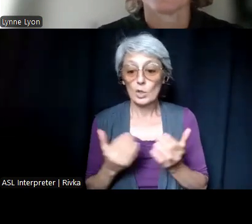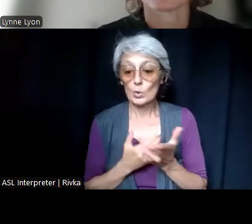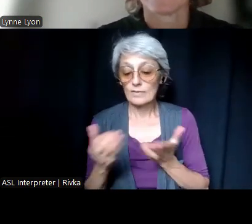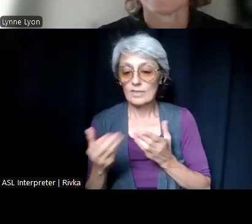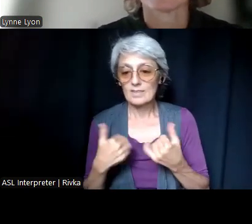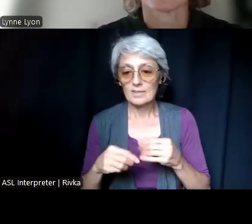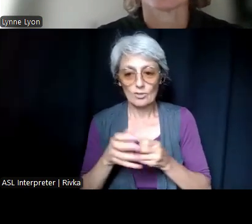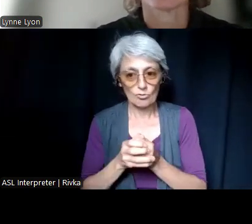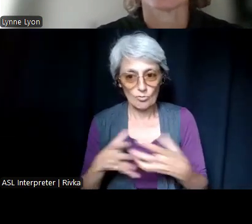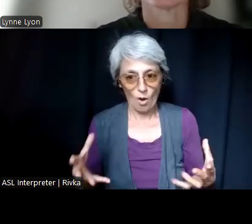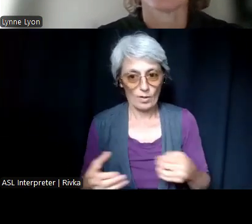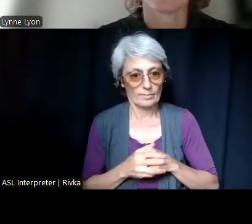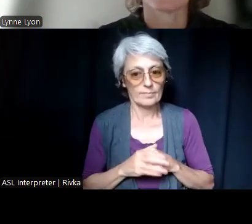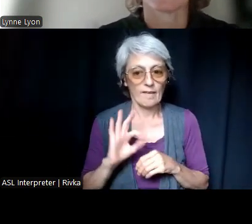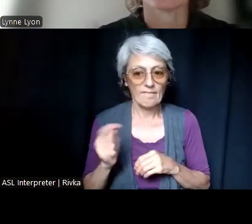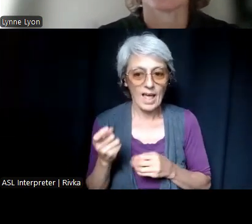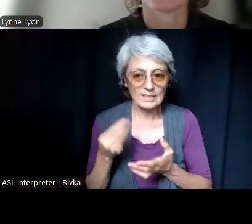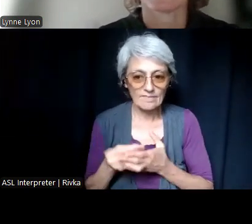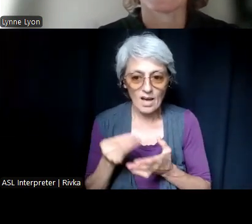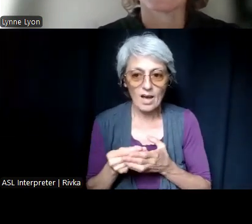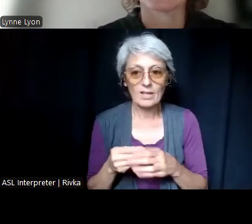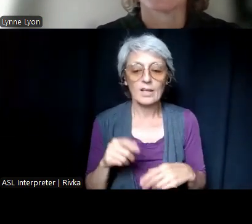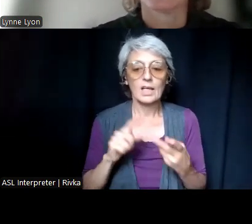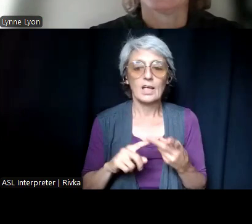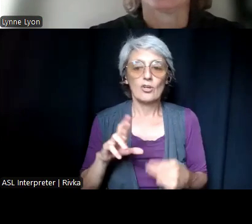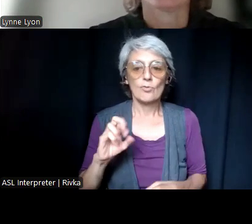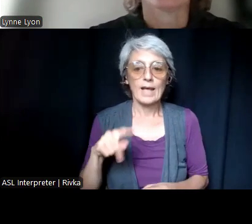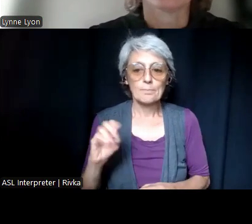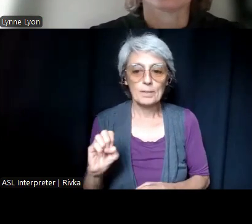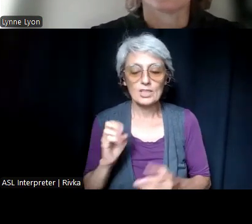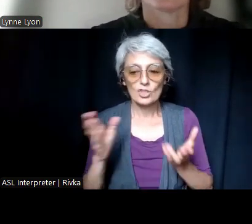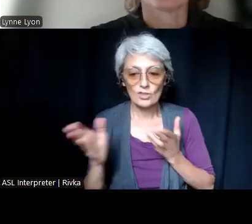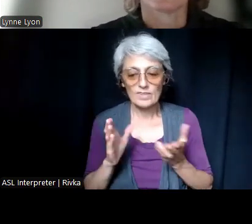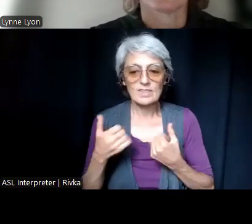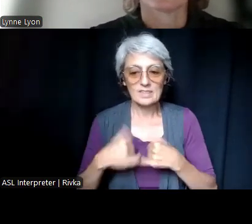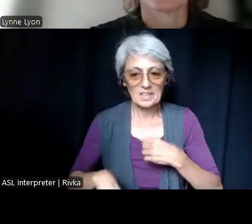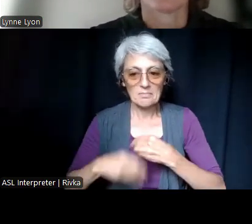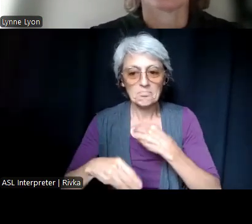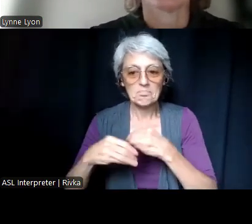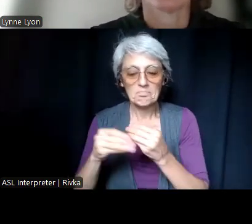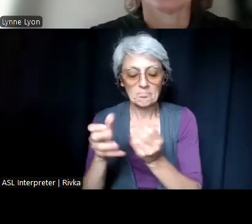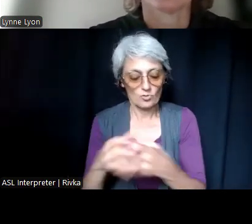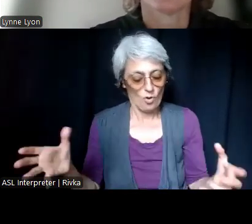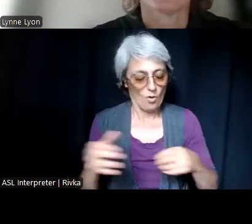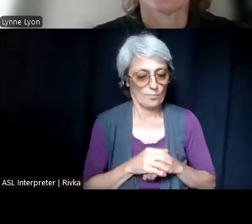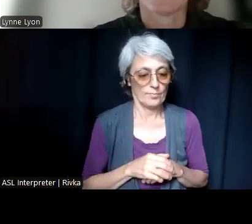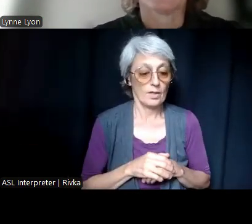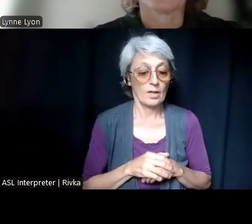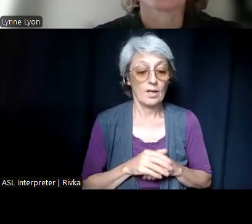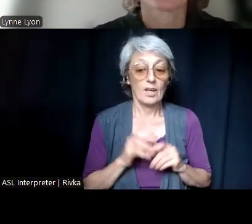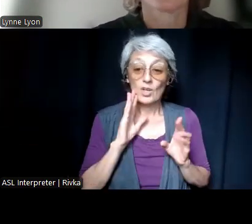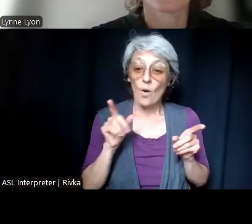the flex funds and the respite services. And, those services really give us the opportunity